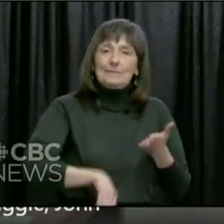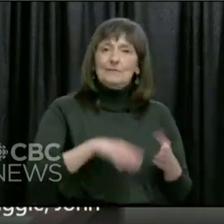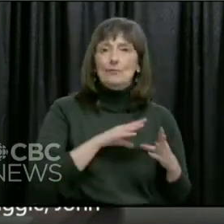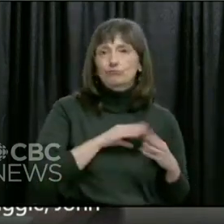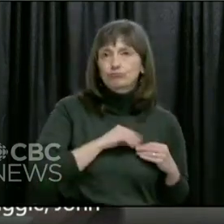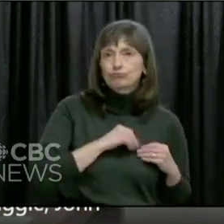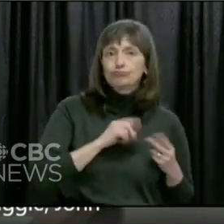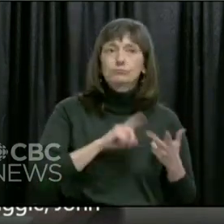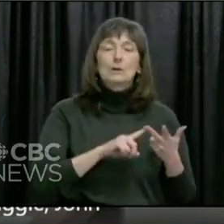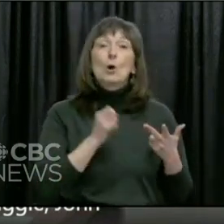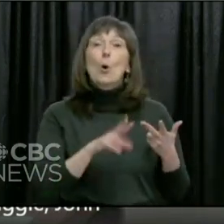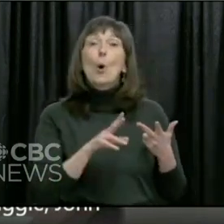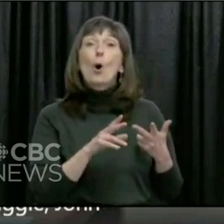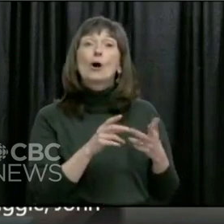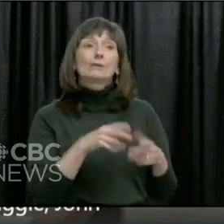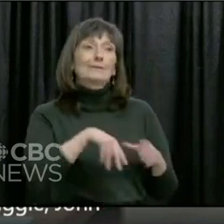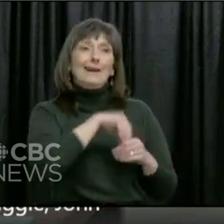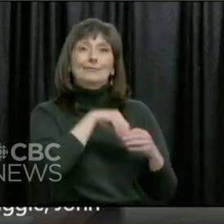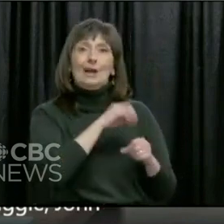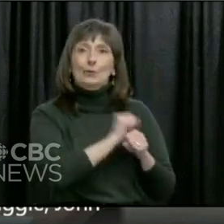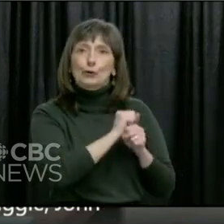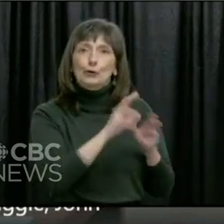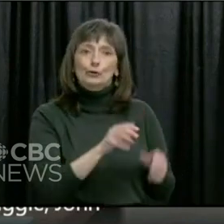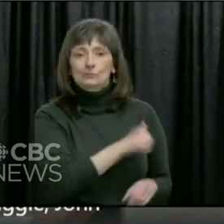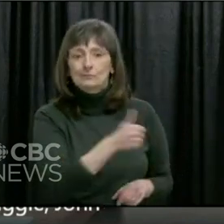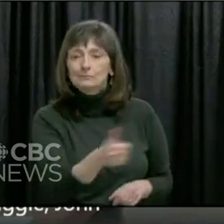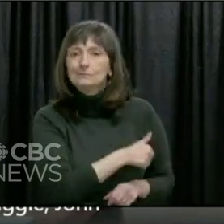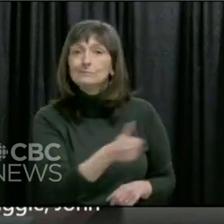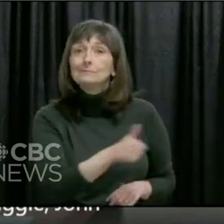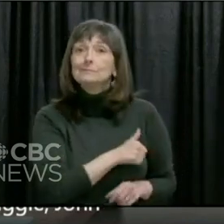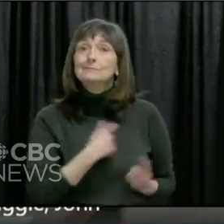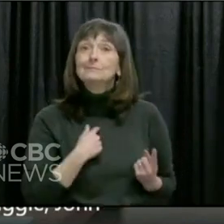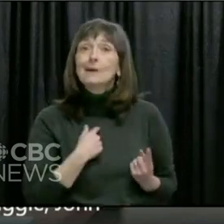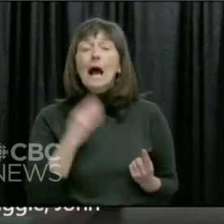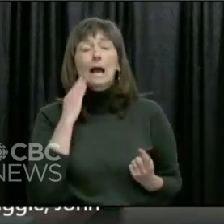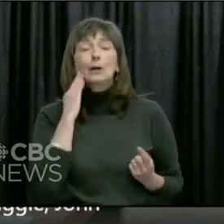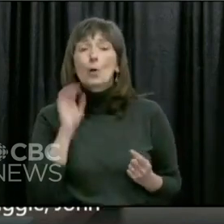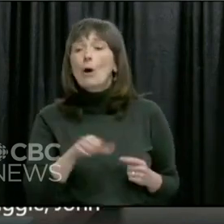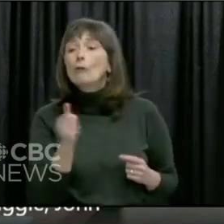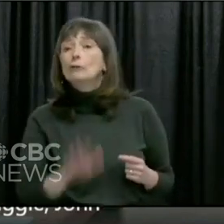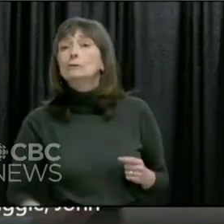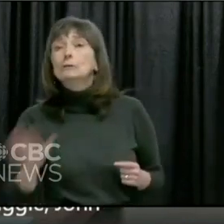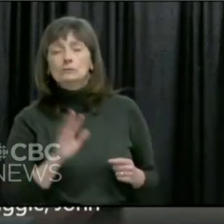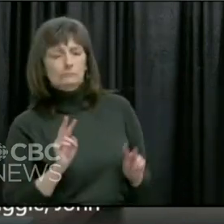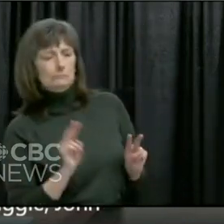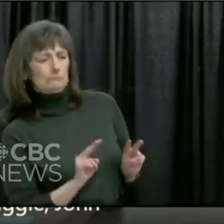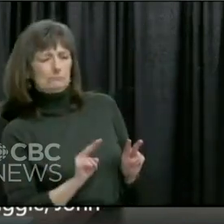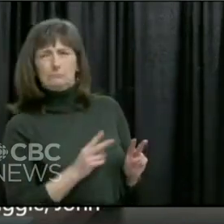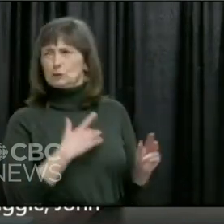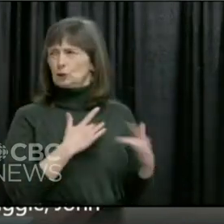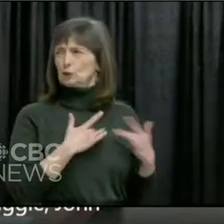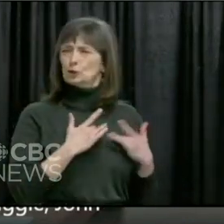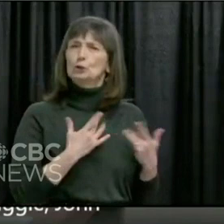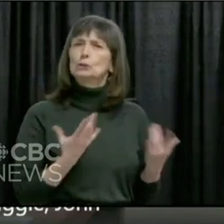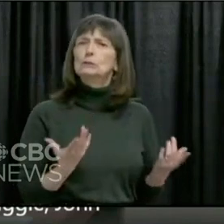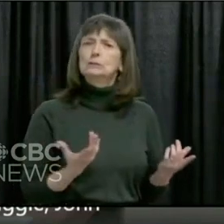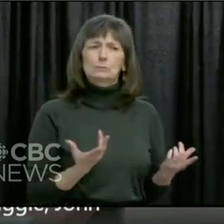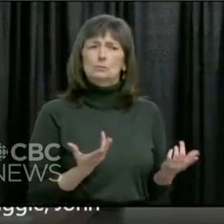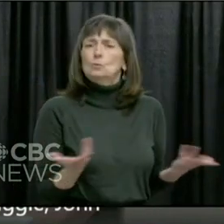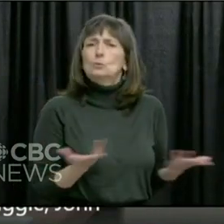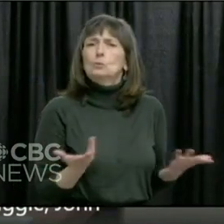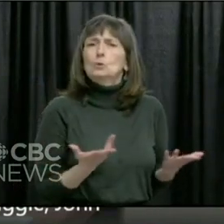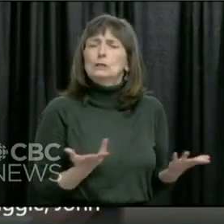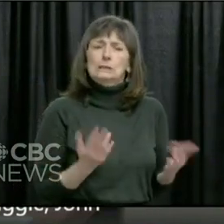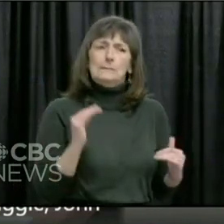been a topic of considerable concern to us as well as everyone else, trying to make sure we